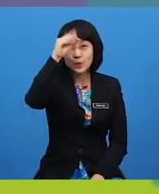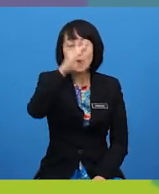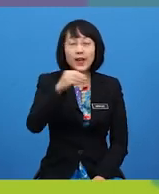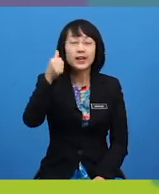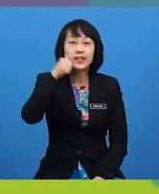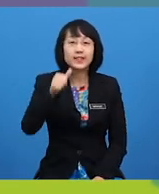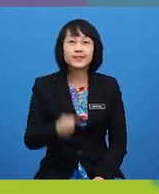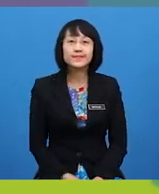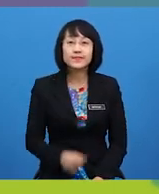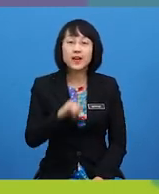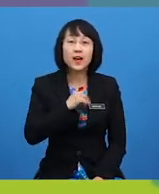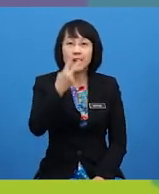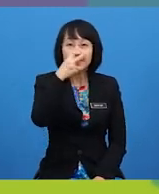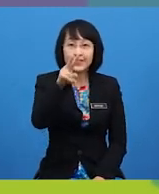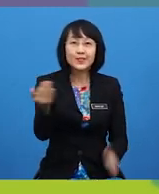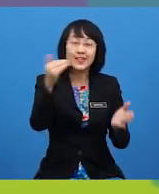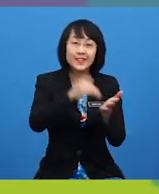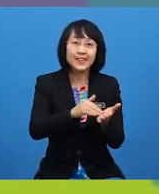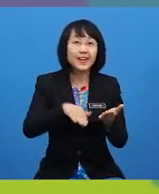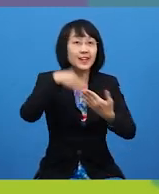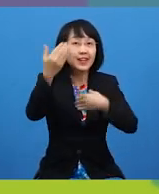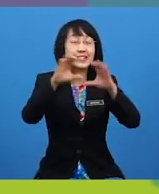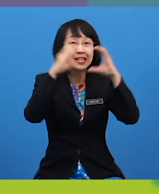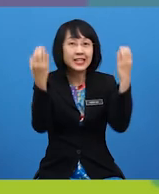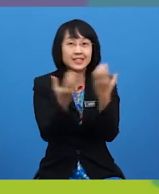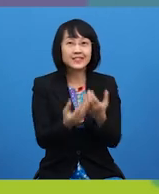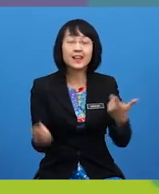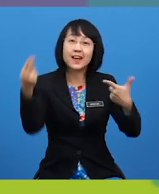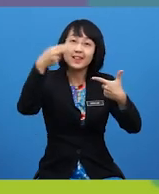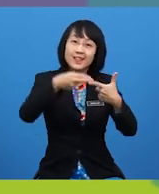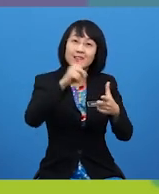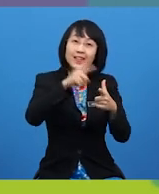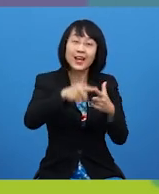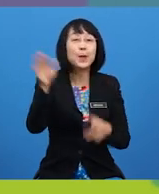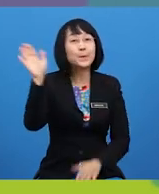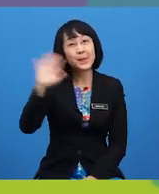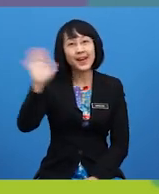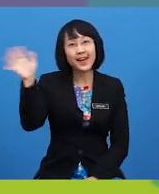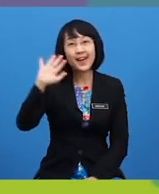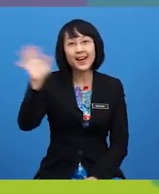I'll see you again in another episode. Until then, bye!